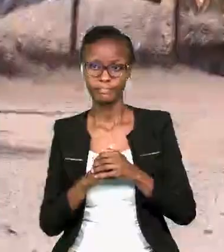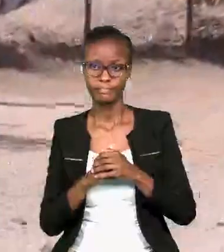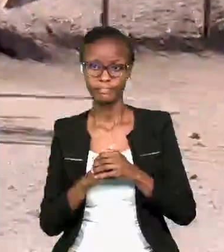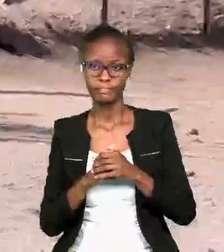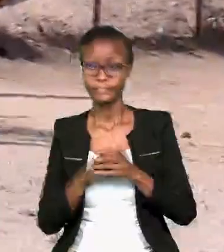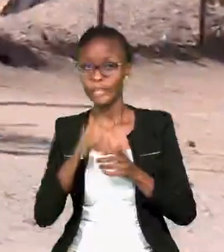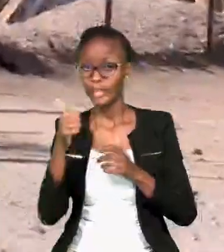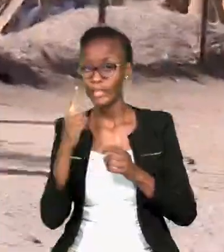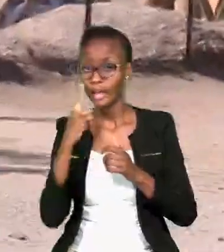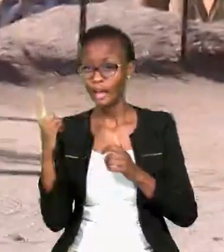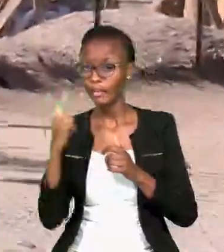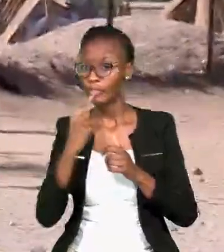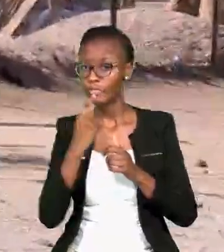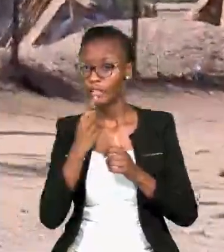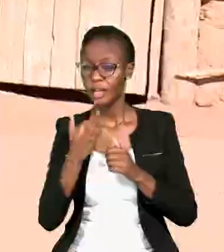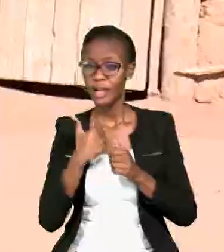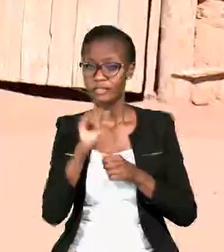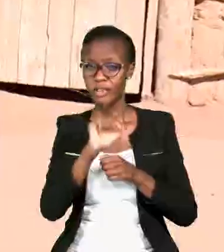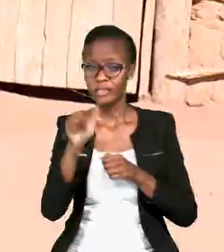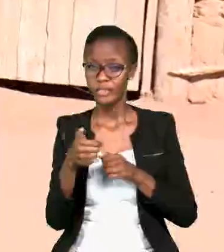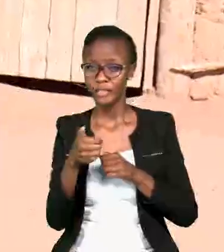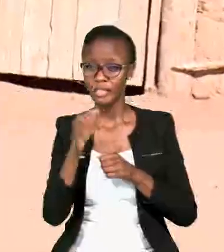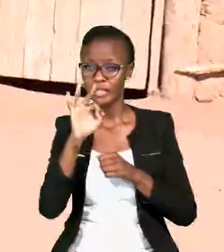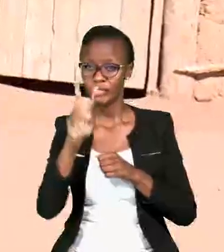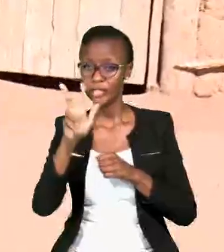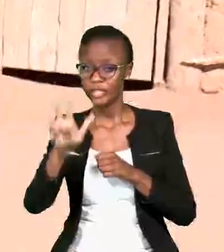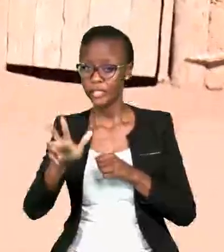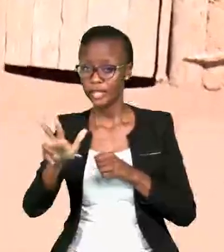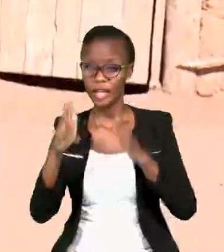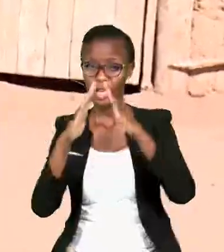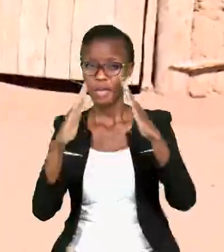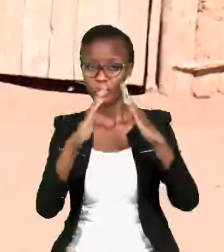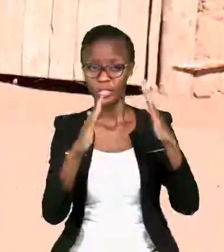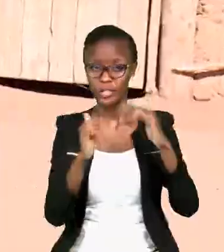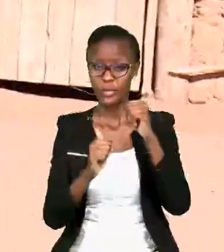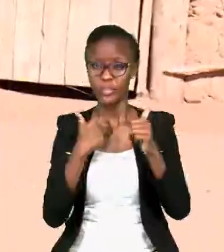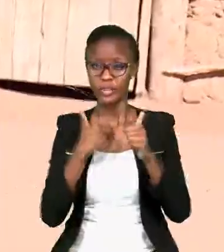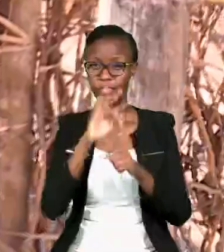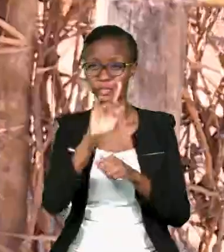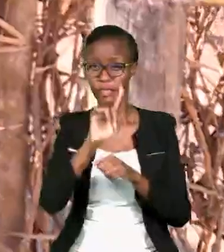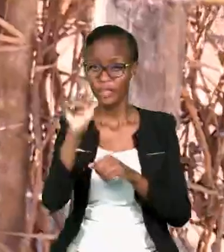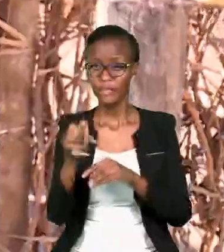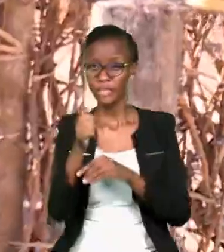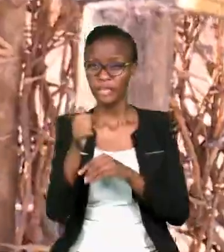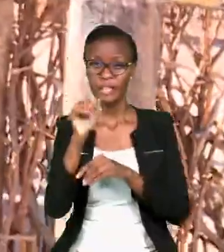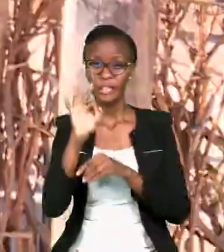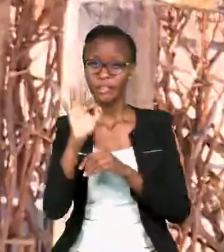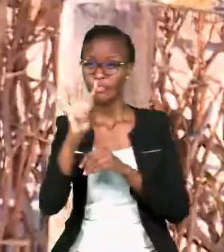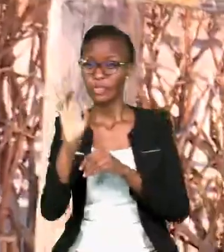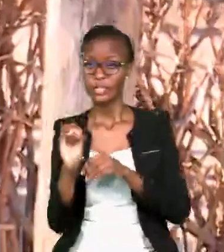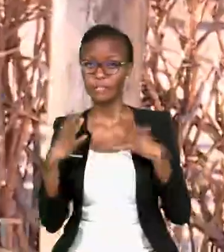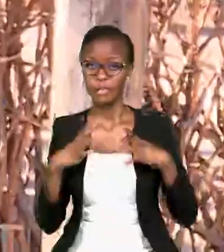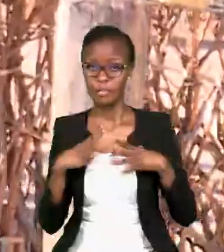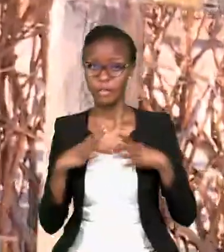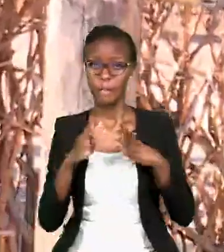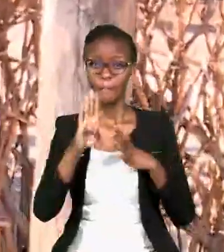In Turkana, there are 5,323 households containing 31,940 people.